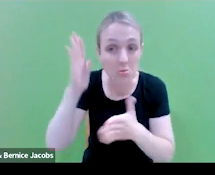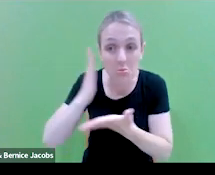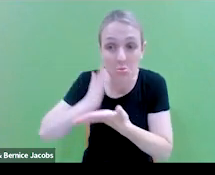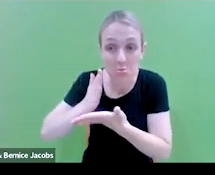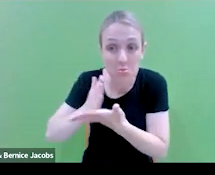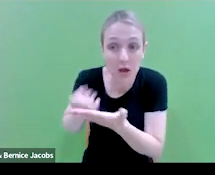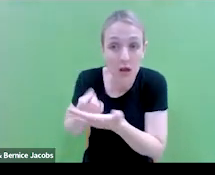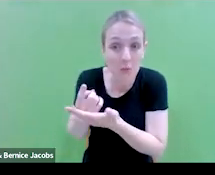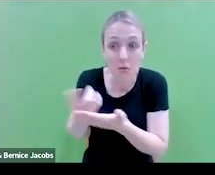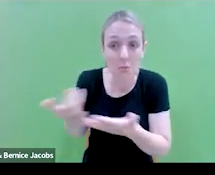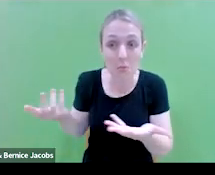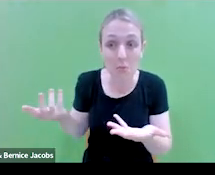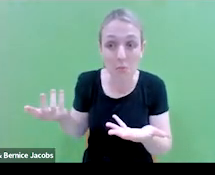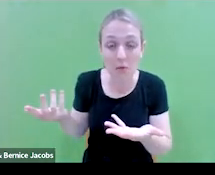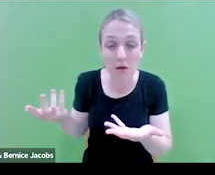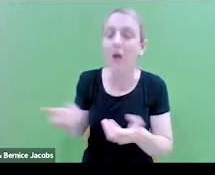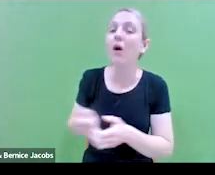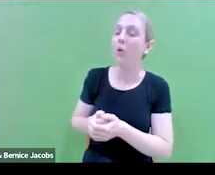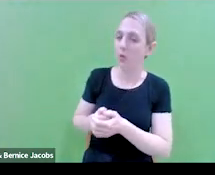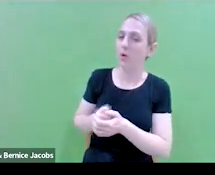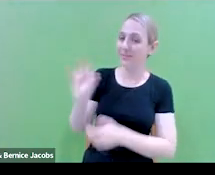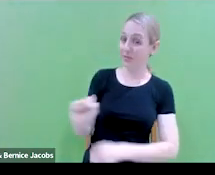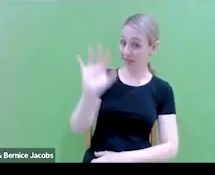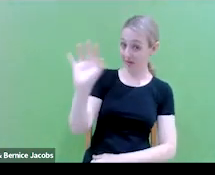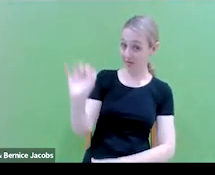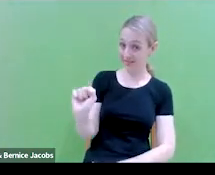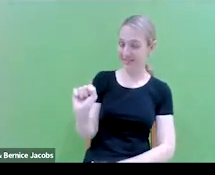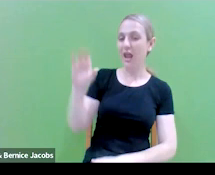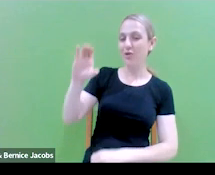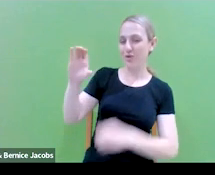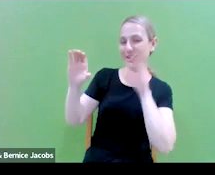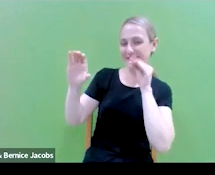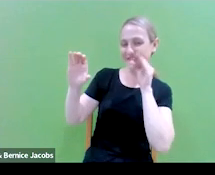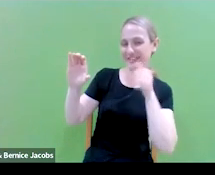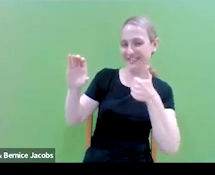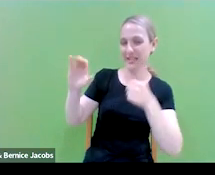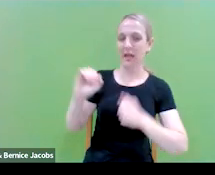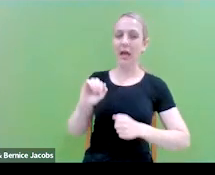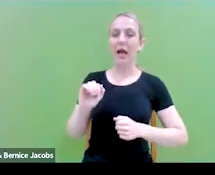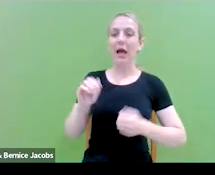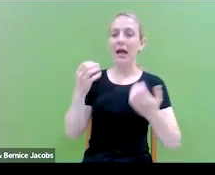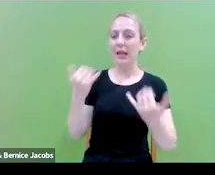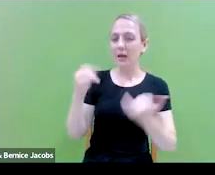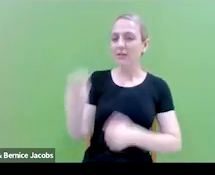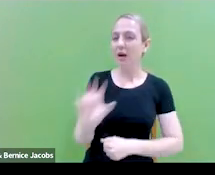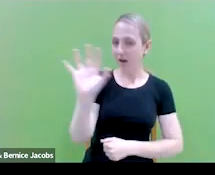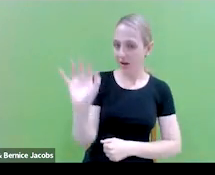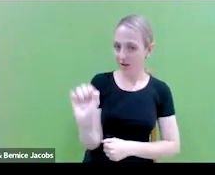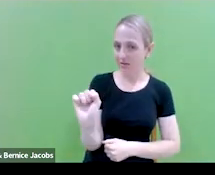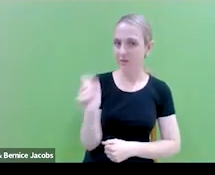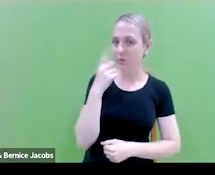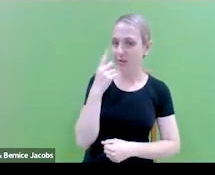there. So South Africa has, so this is Colette. South Africa has a very progressive